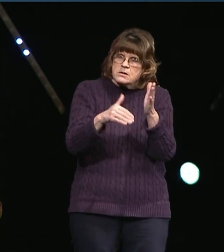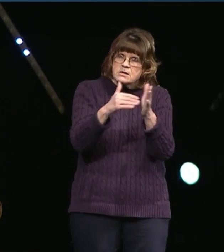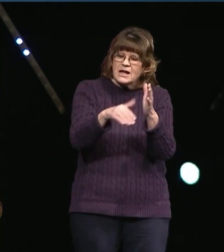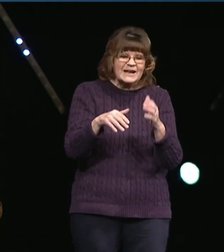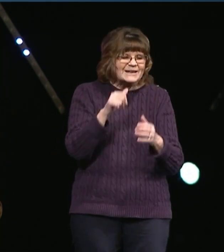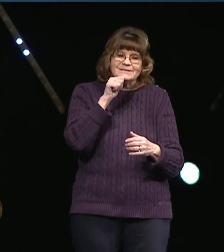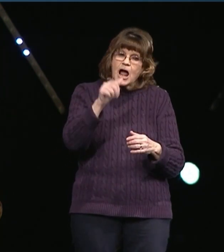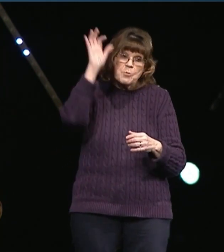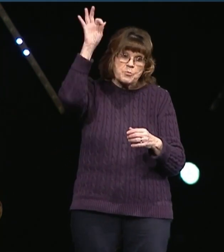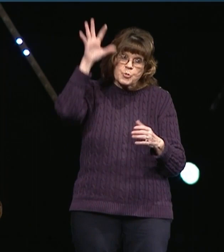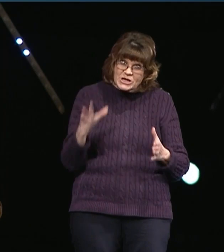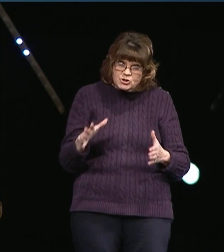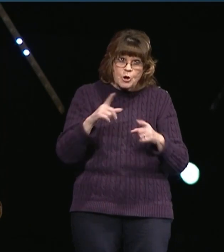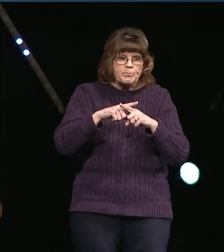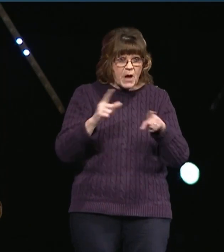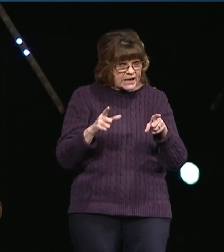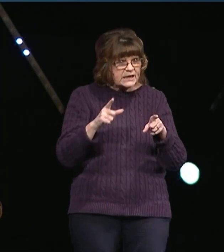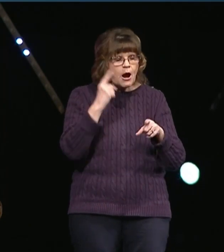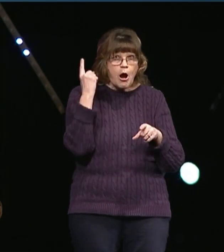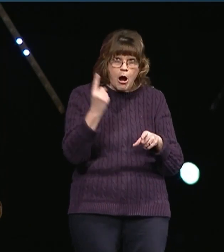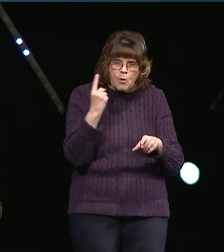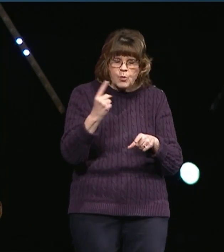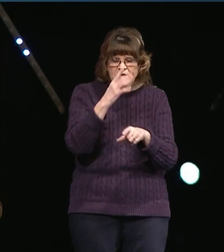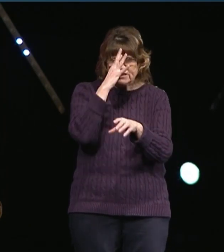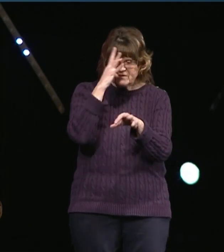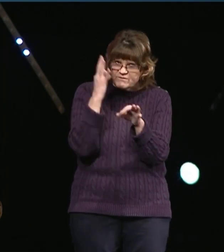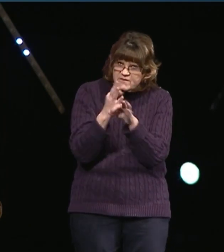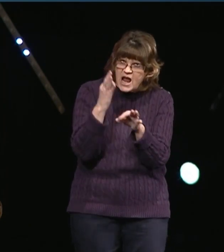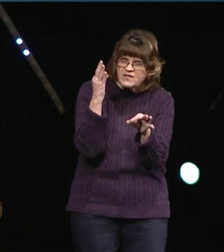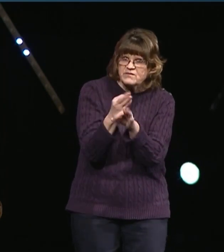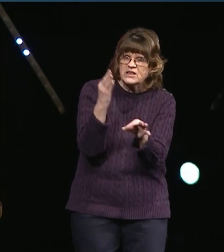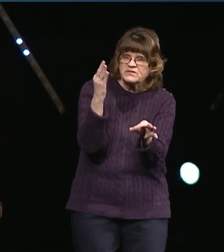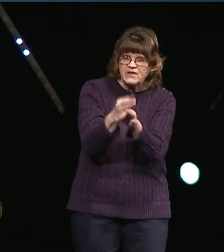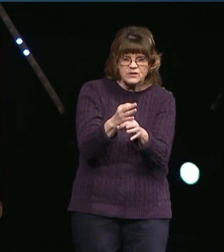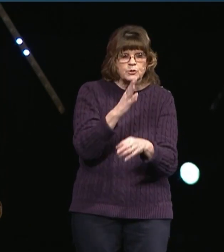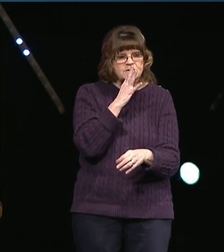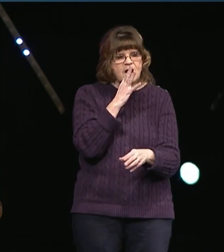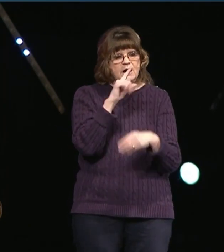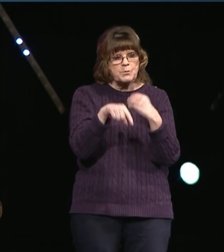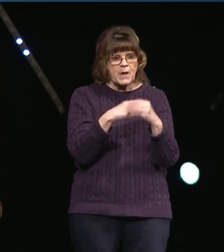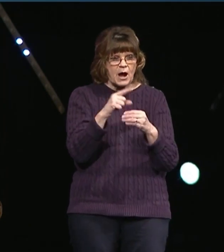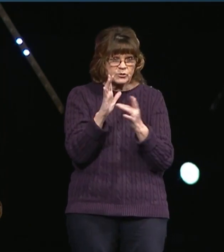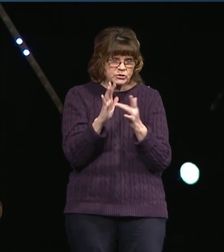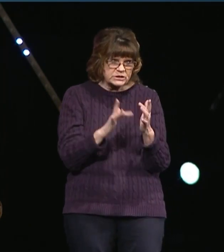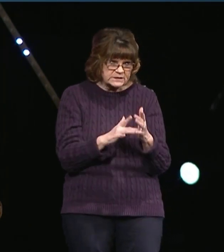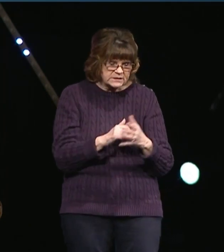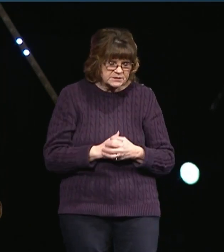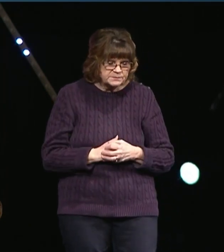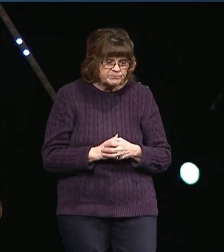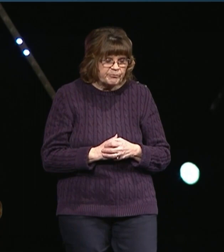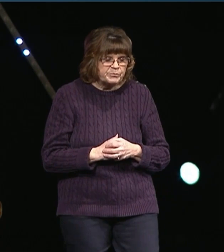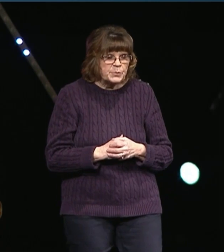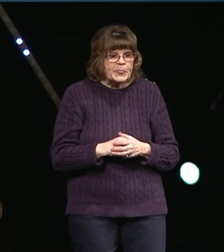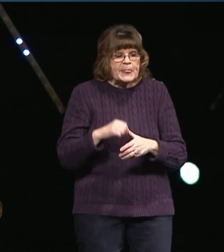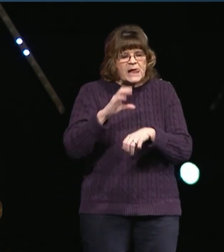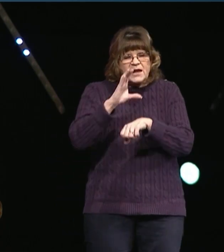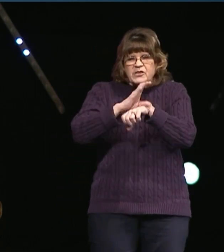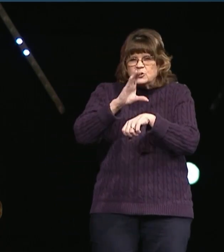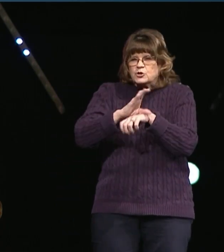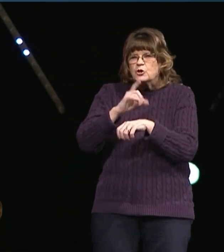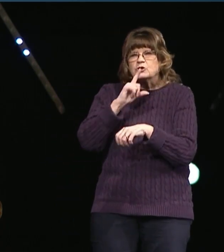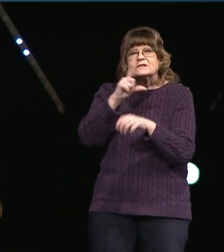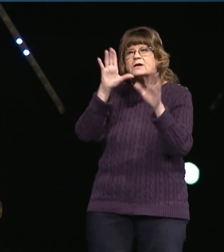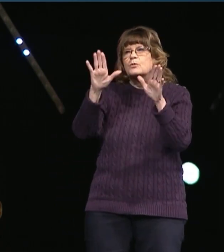he was consistent and he was faithful in proclamation. The Tip Tip Church, I think, is a great example of